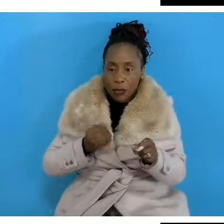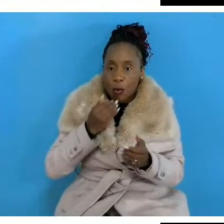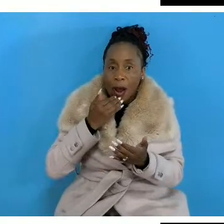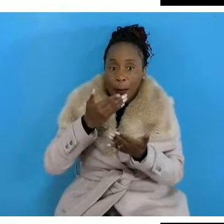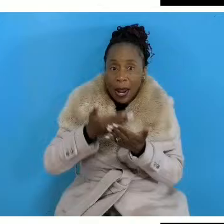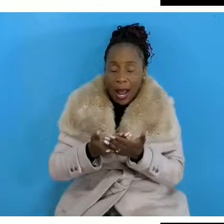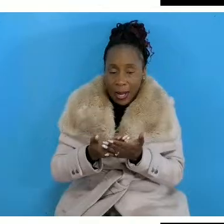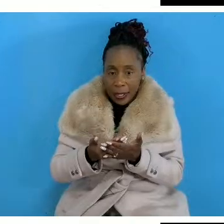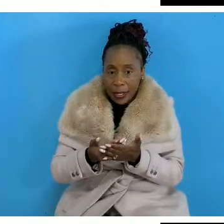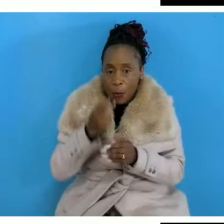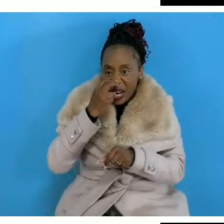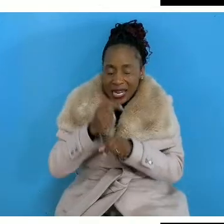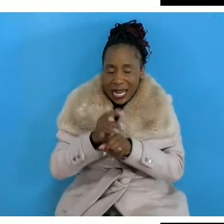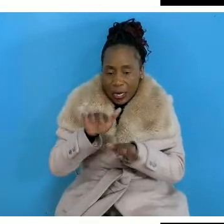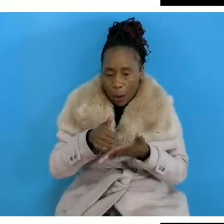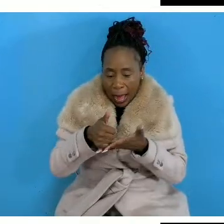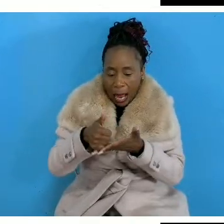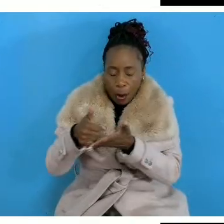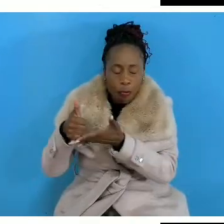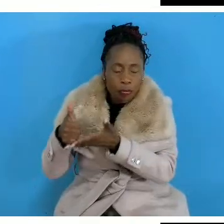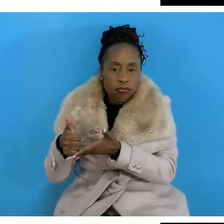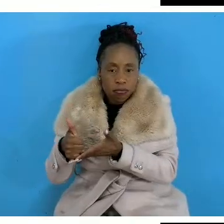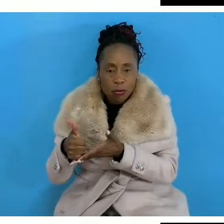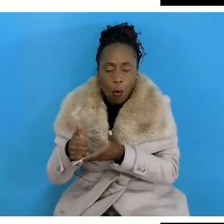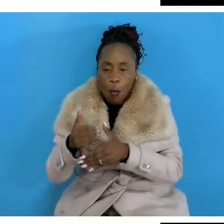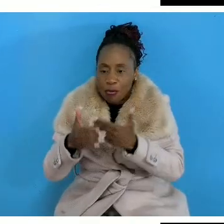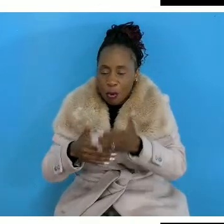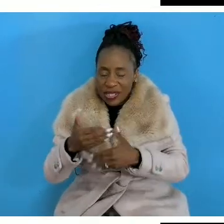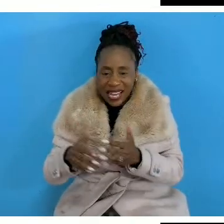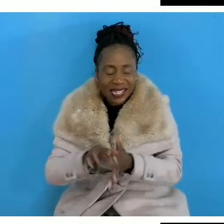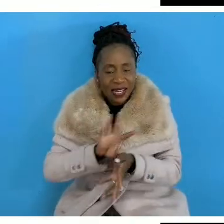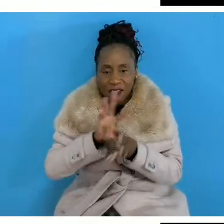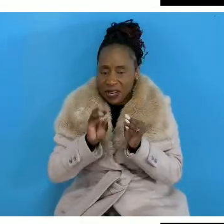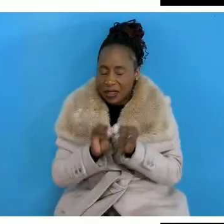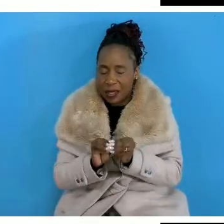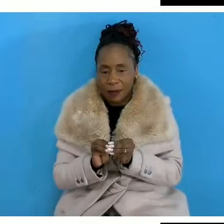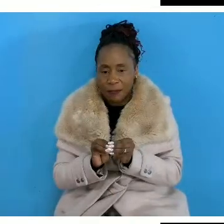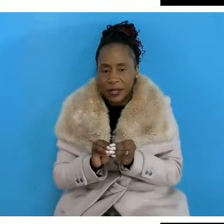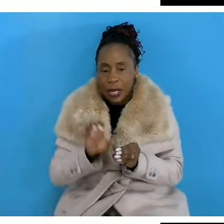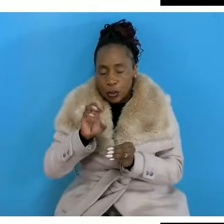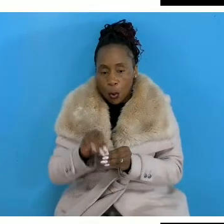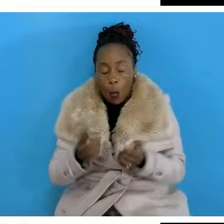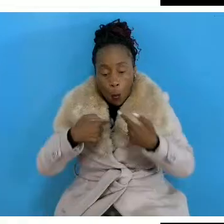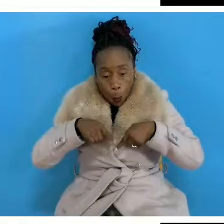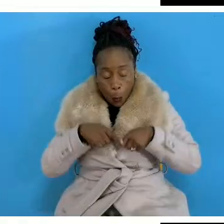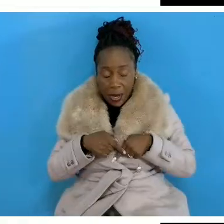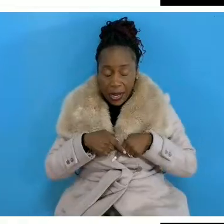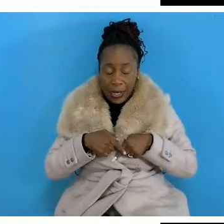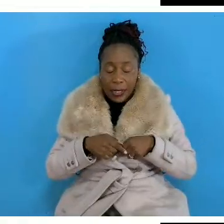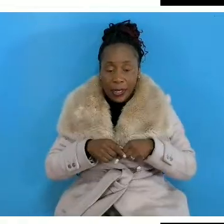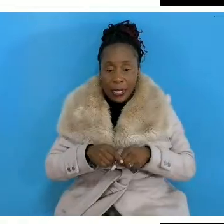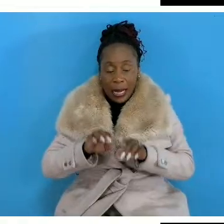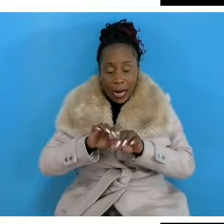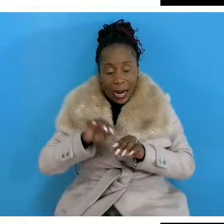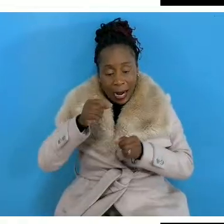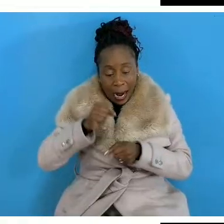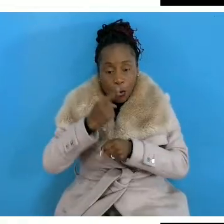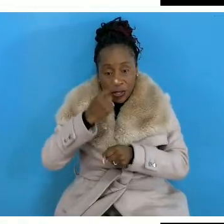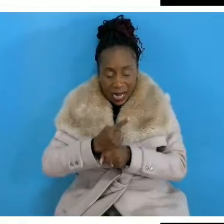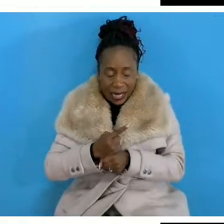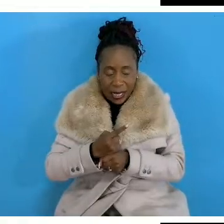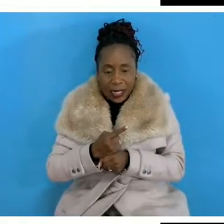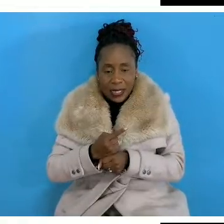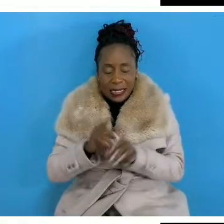need to assist them in terms of the process and everything. So as the Gauteng Department of Economic